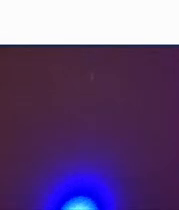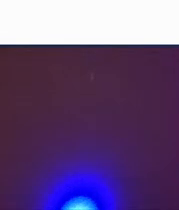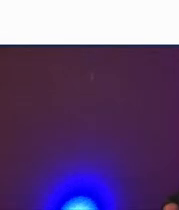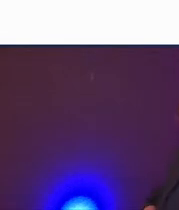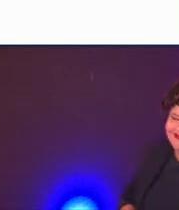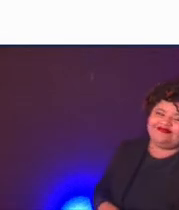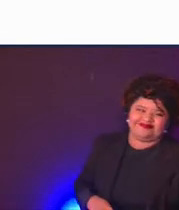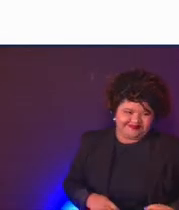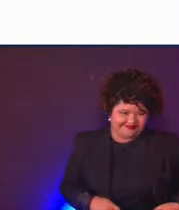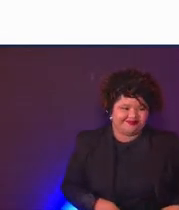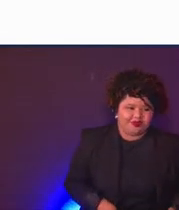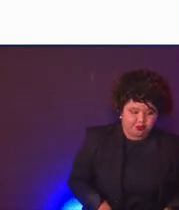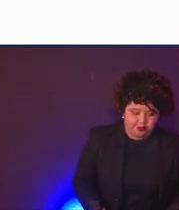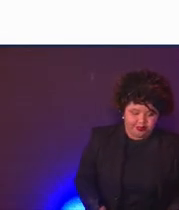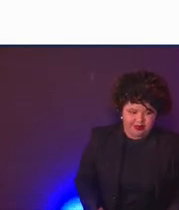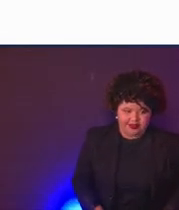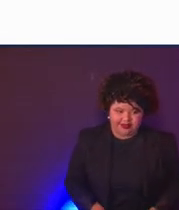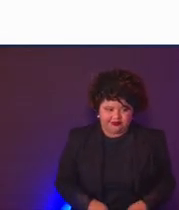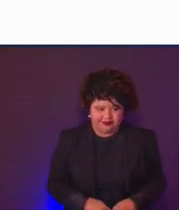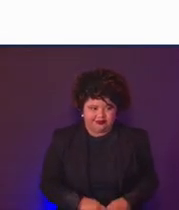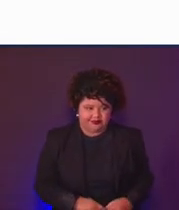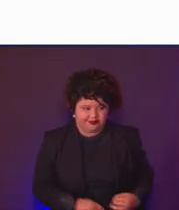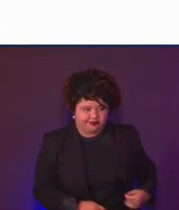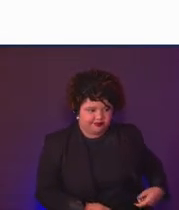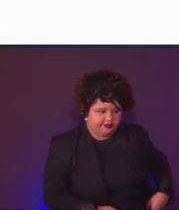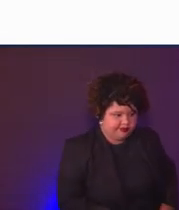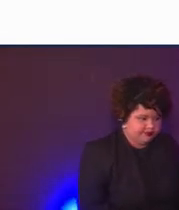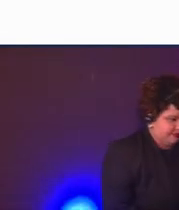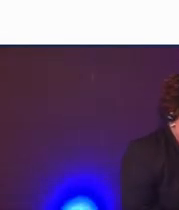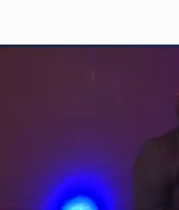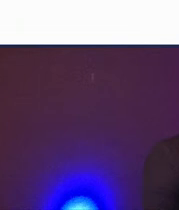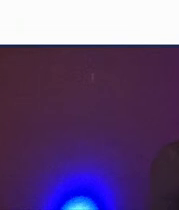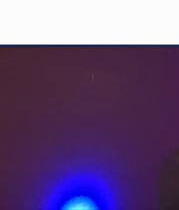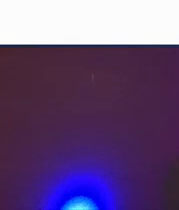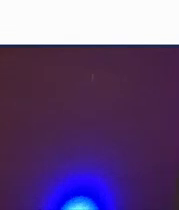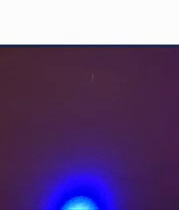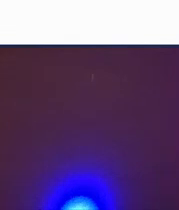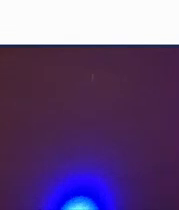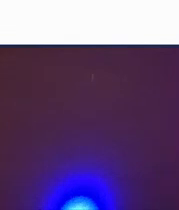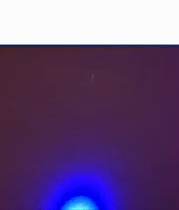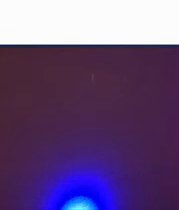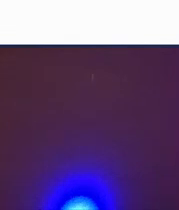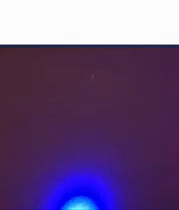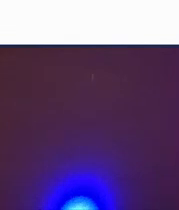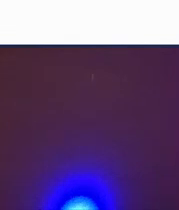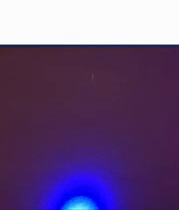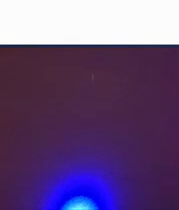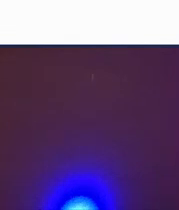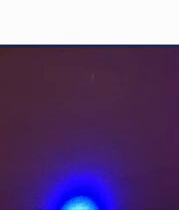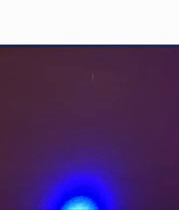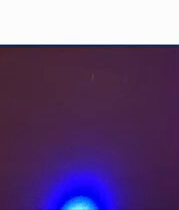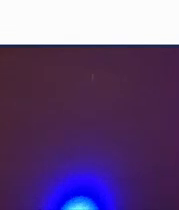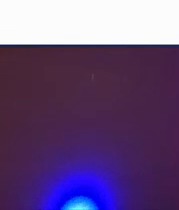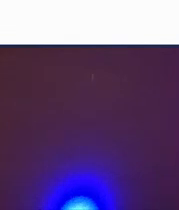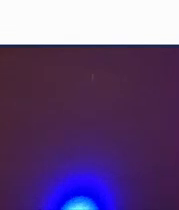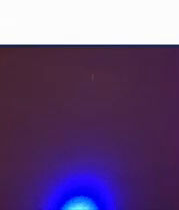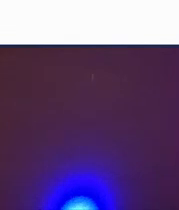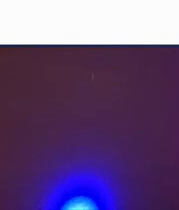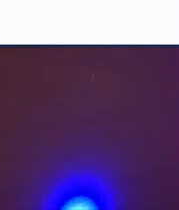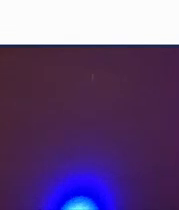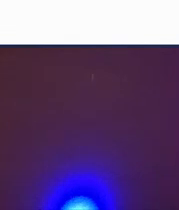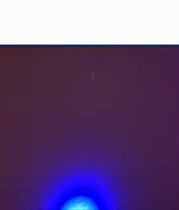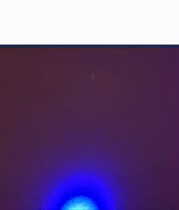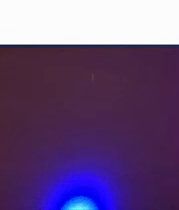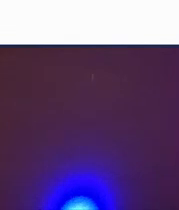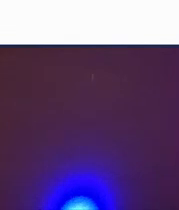the inspiration came for him to show off in front of the sixth graders and give them something to talk about. So